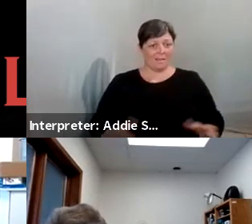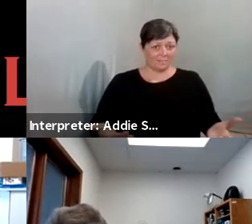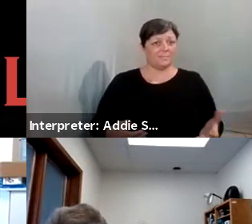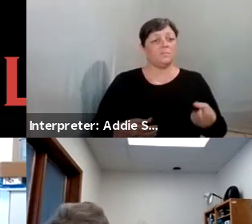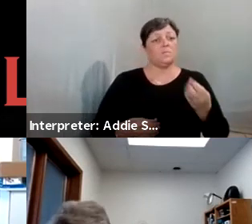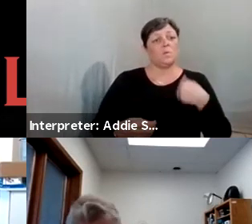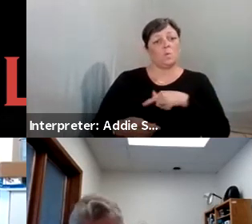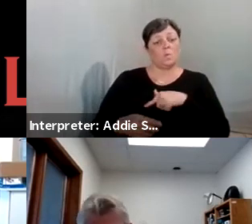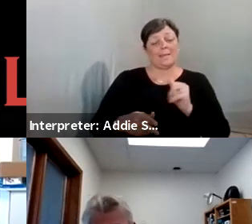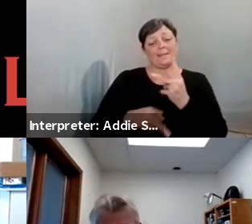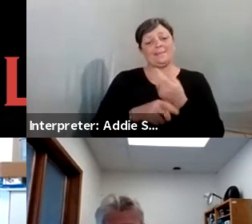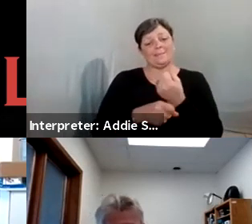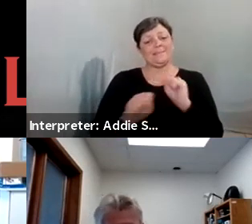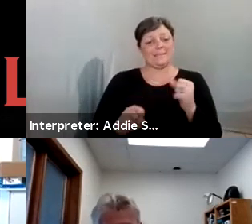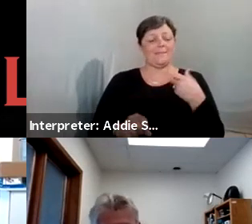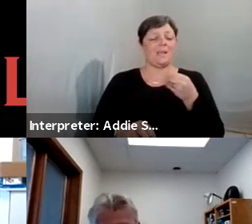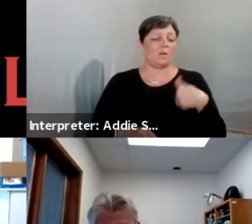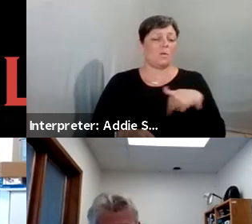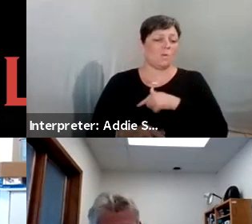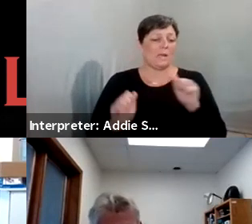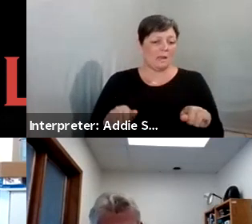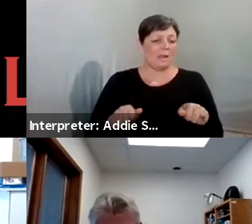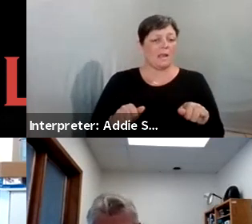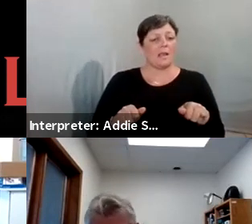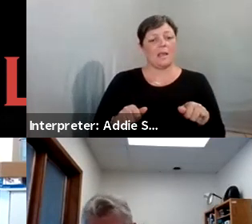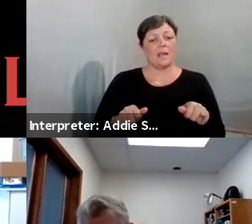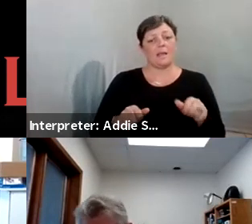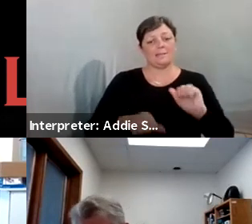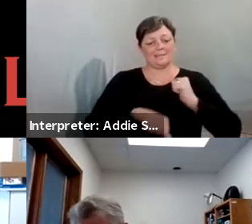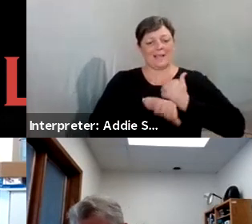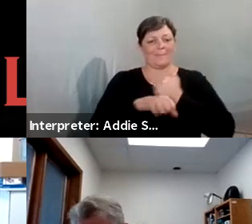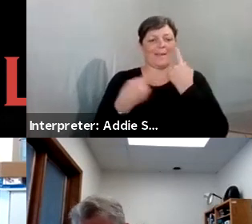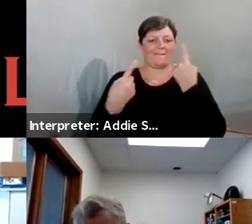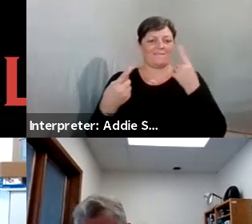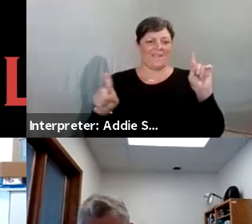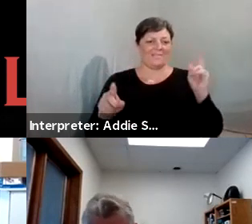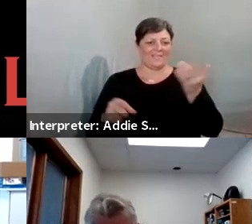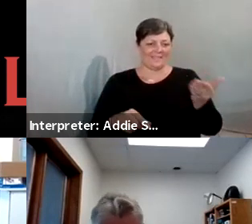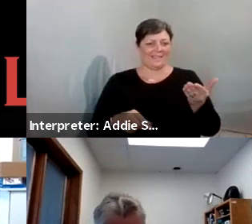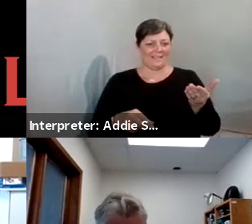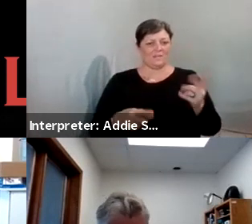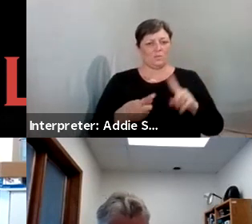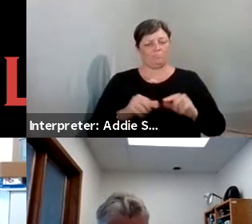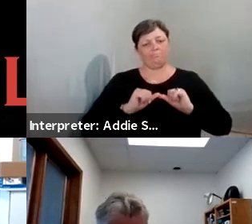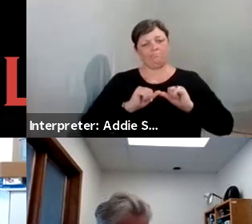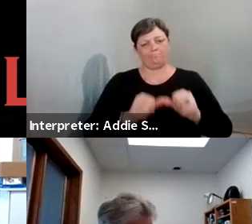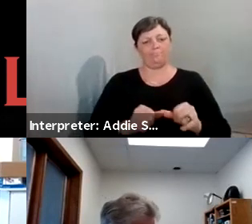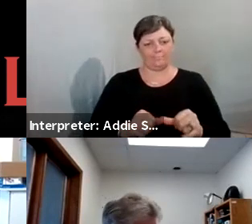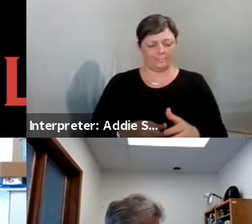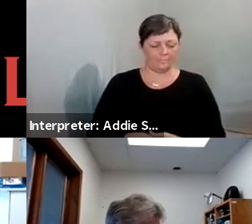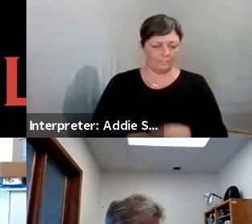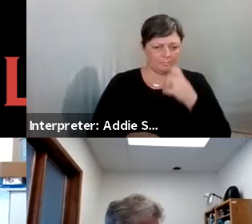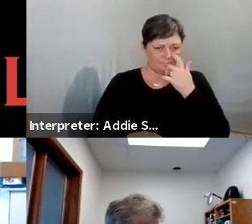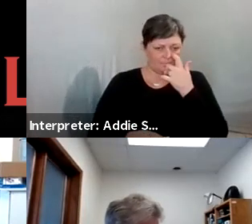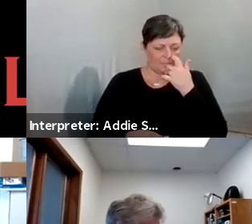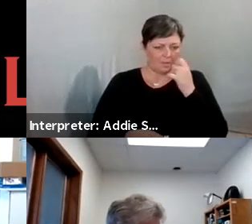that we can stay safe and that we're able to put some effective things in place so that we can all maintain that. I'm sorry that we didn't